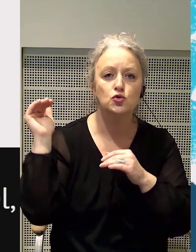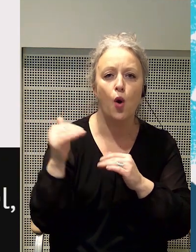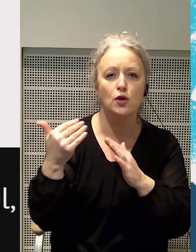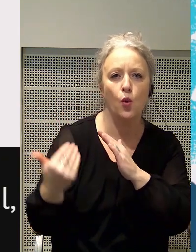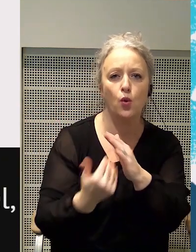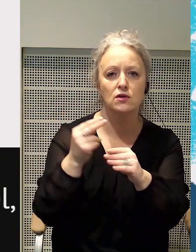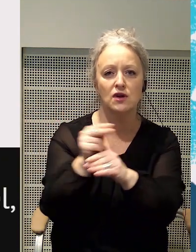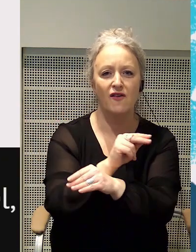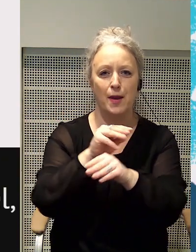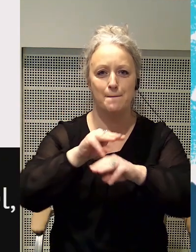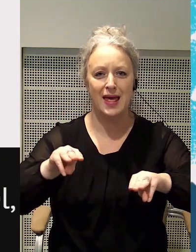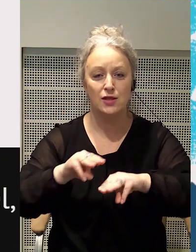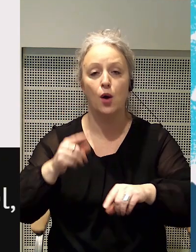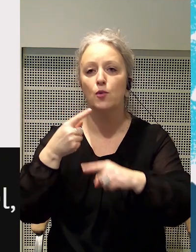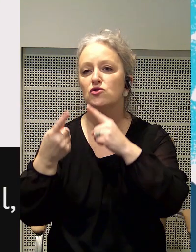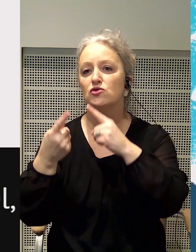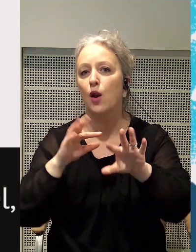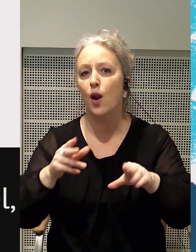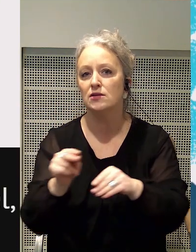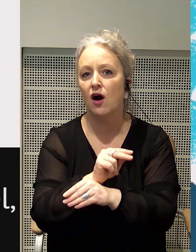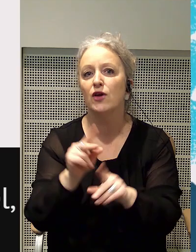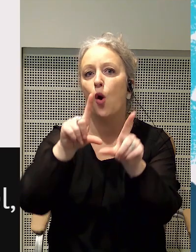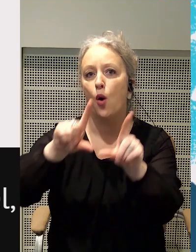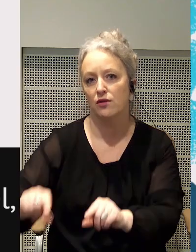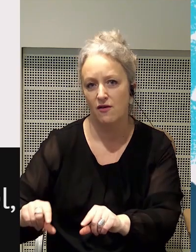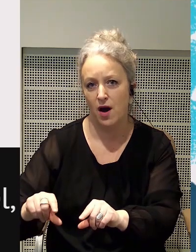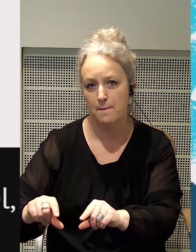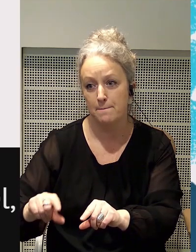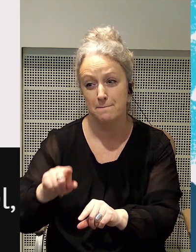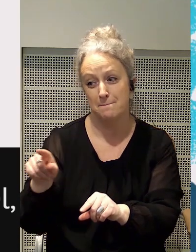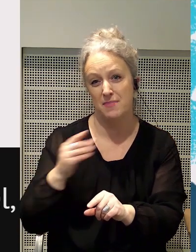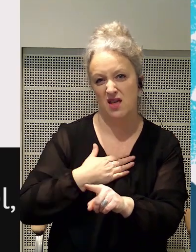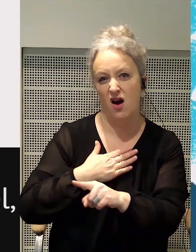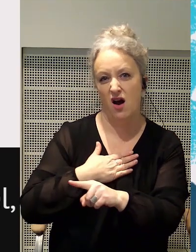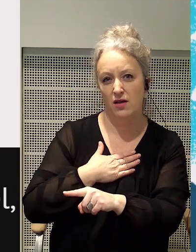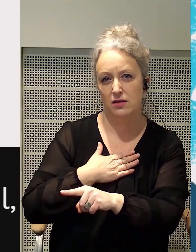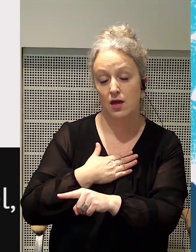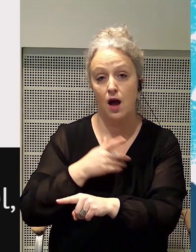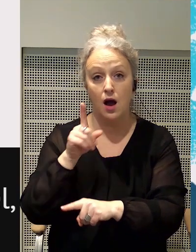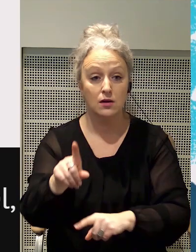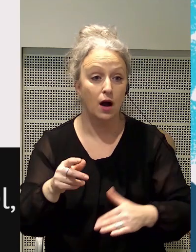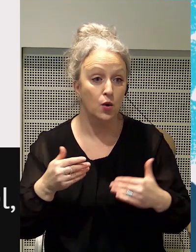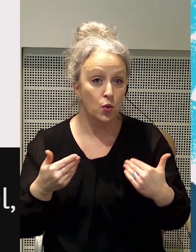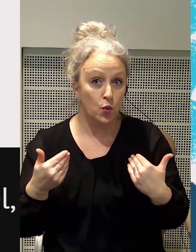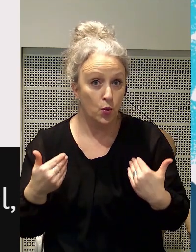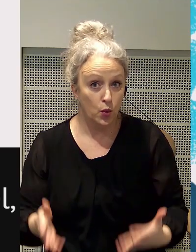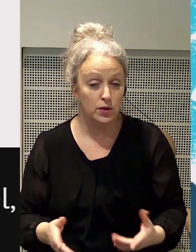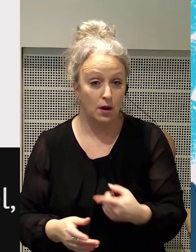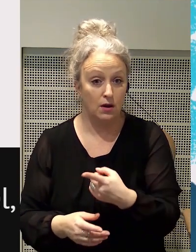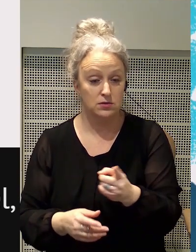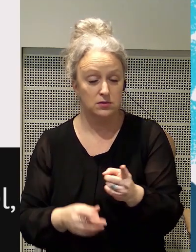So what will be the key to get and achieve these call to action and policy